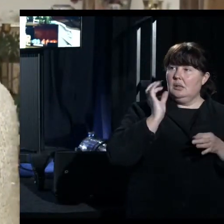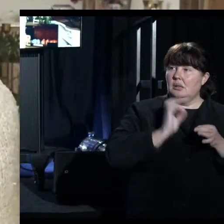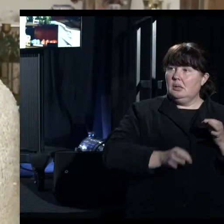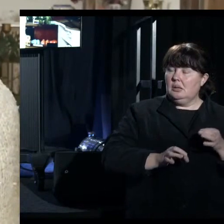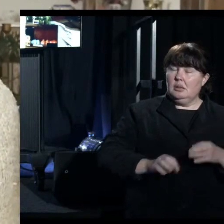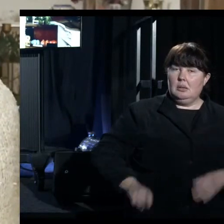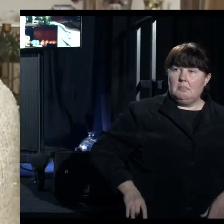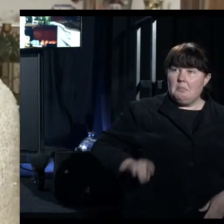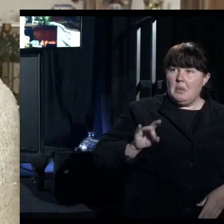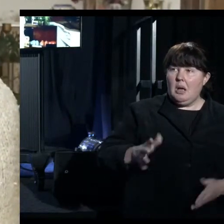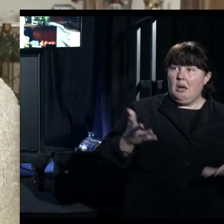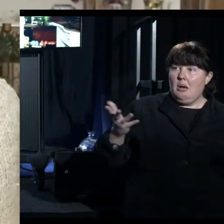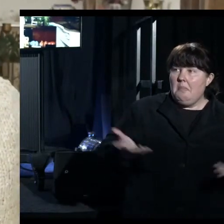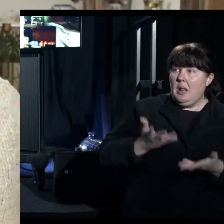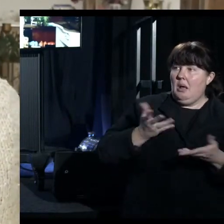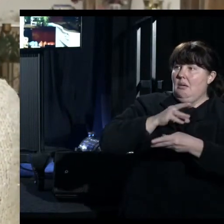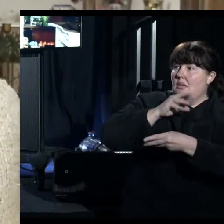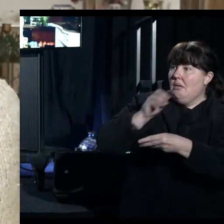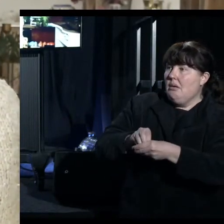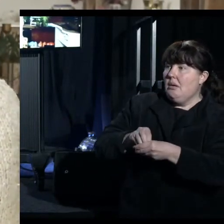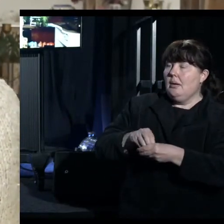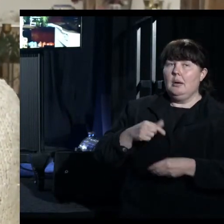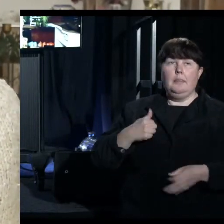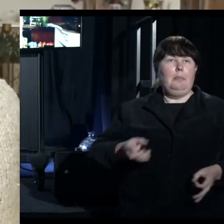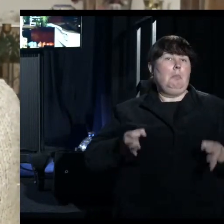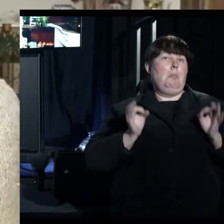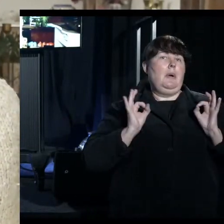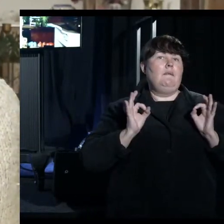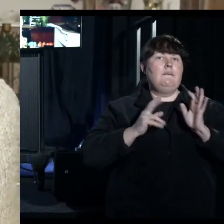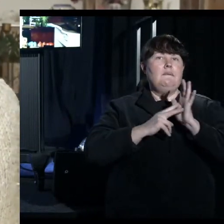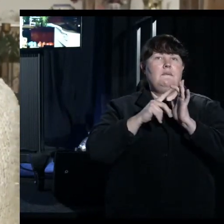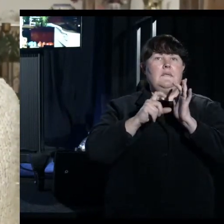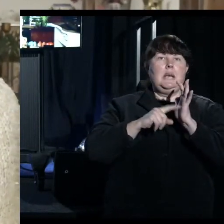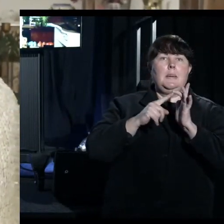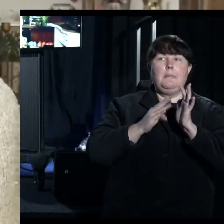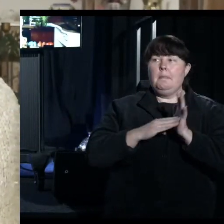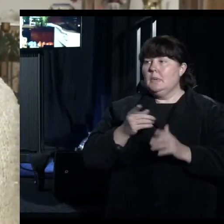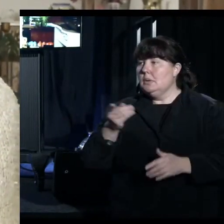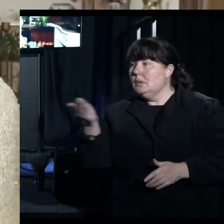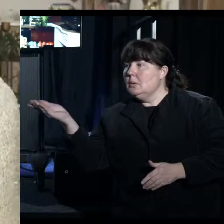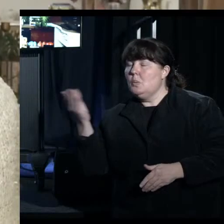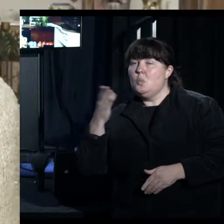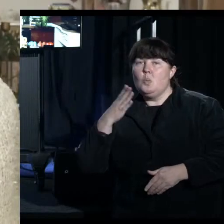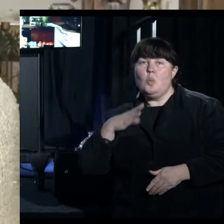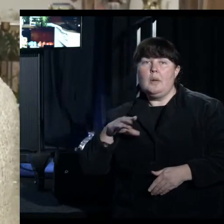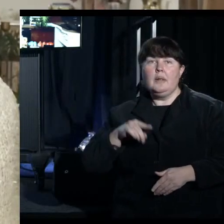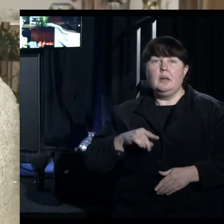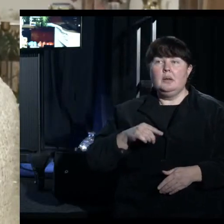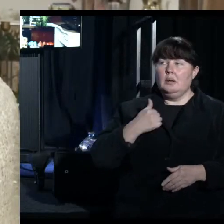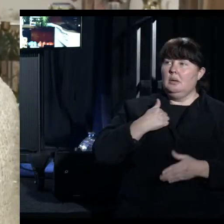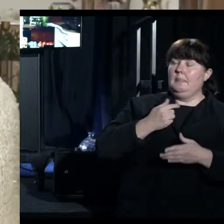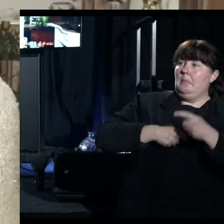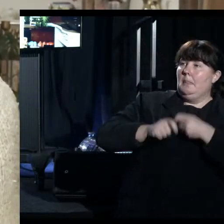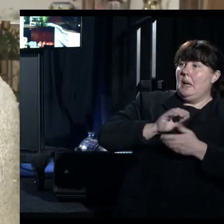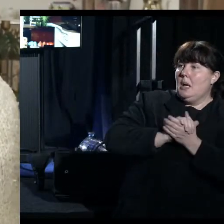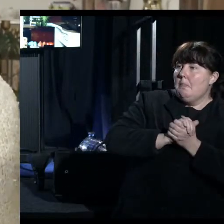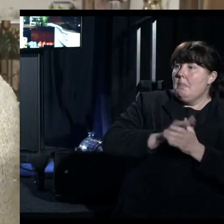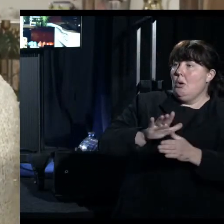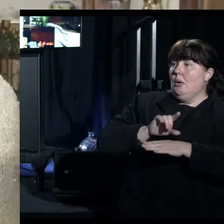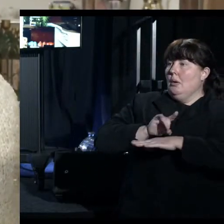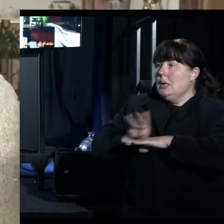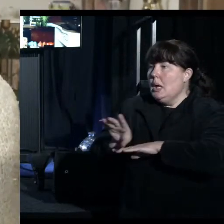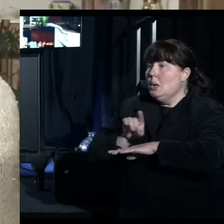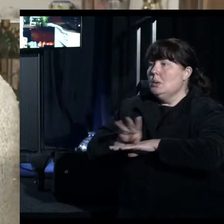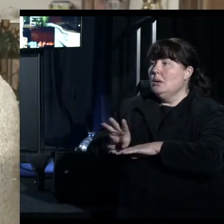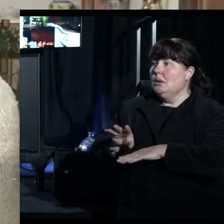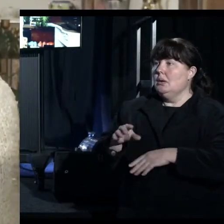the counselor. Tell us about being exploited while we exploit you because you are ours.